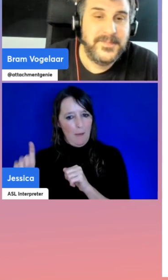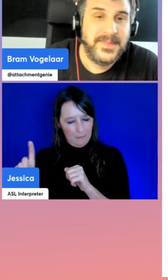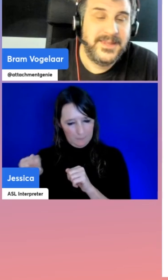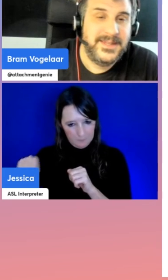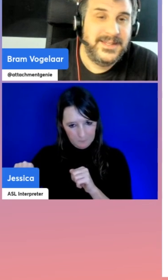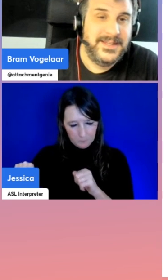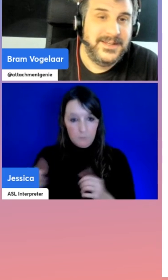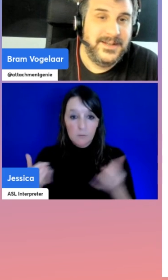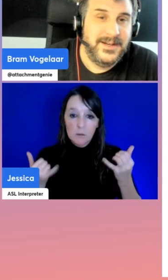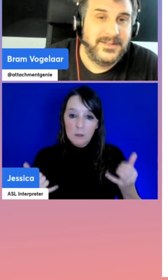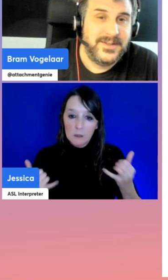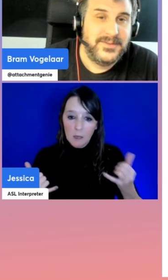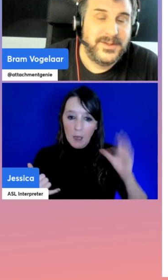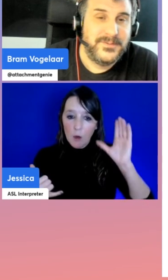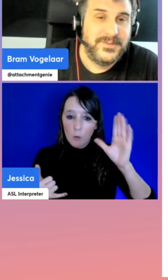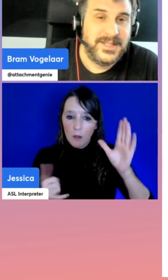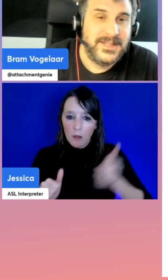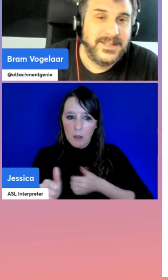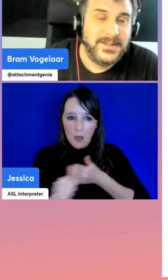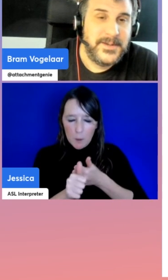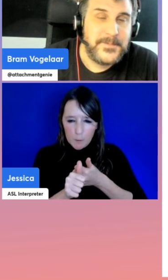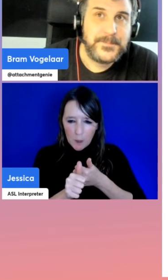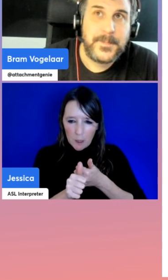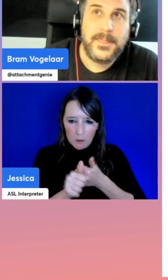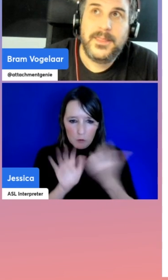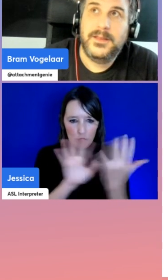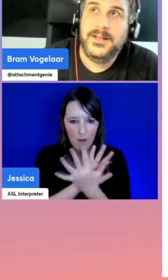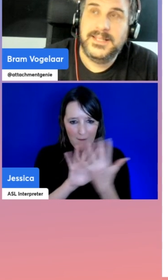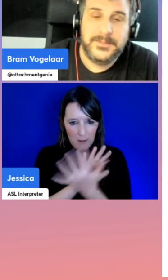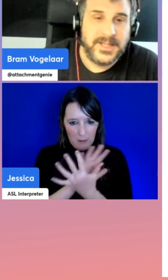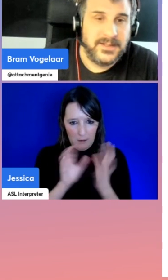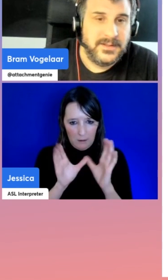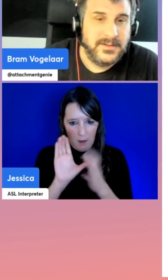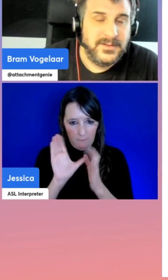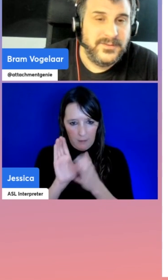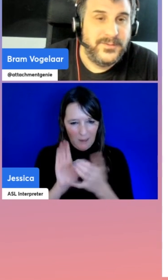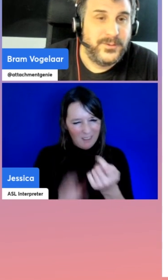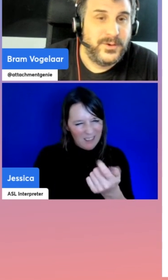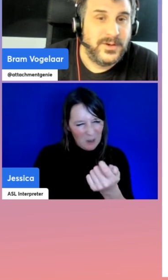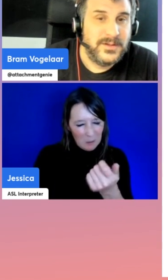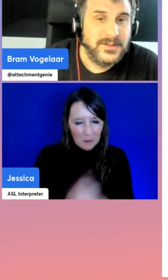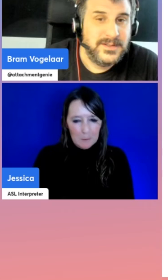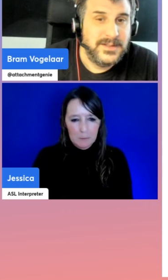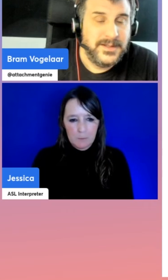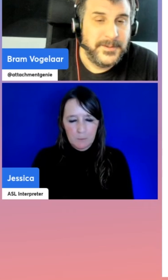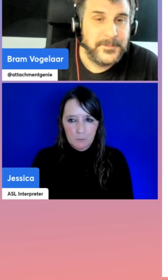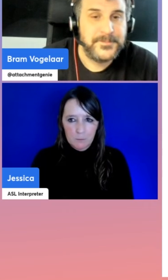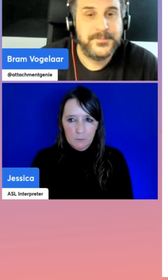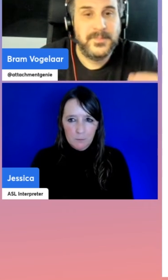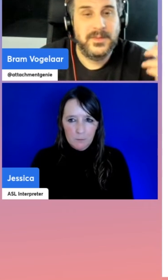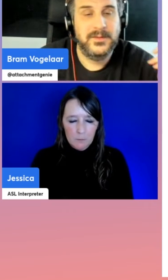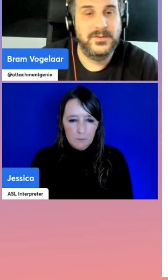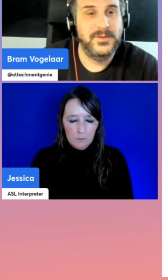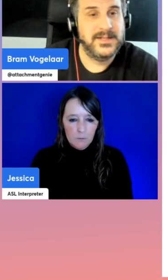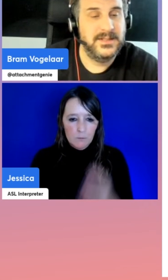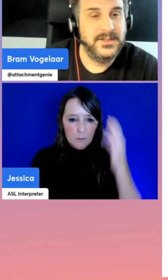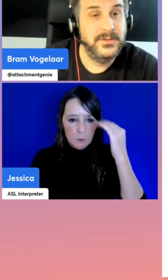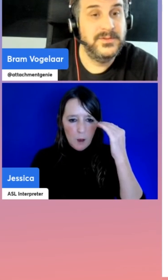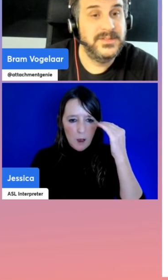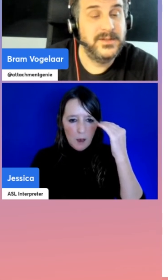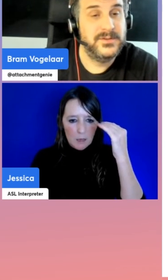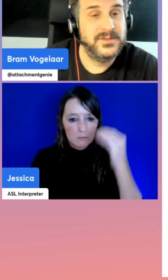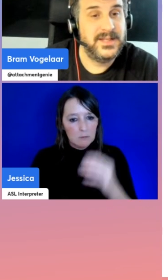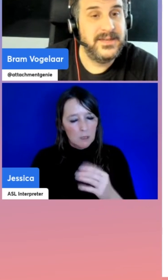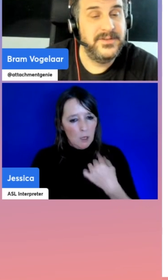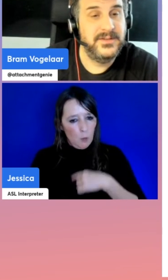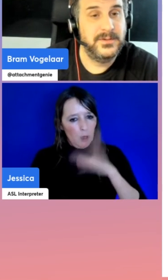our traffic config a little bit for to actually